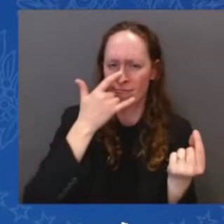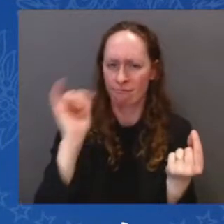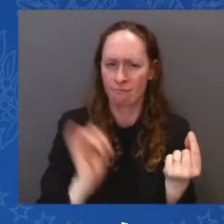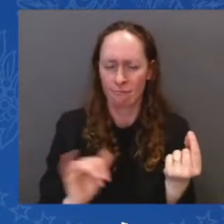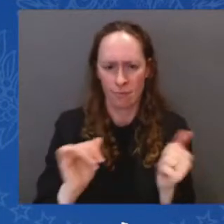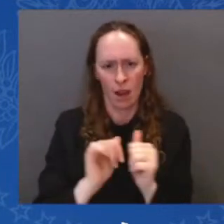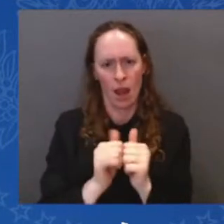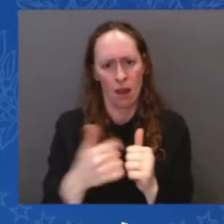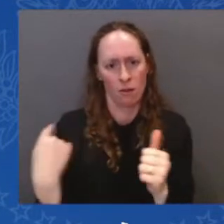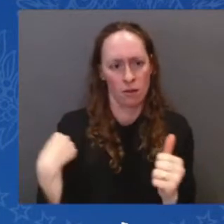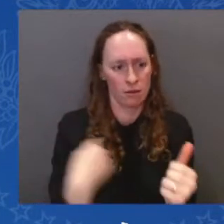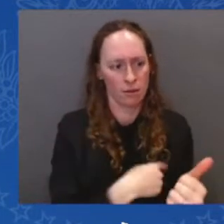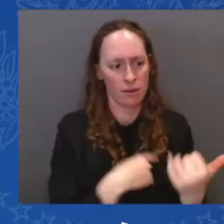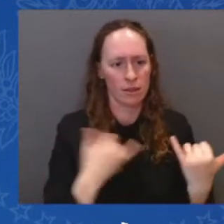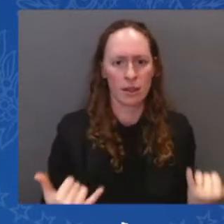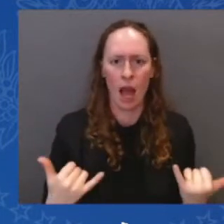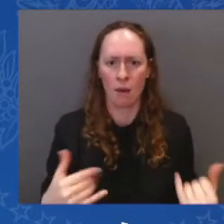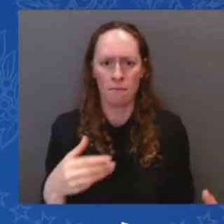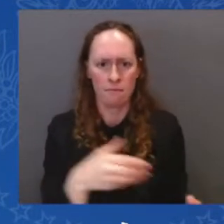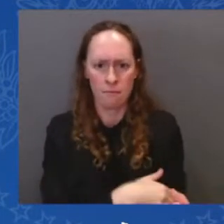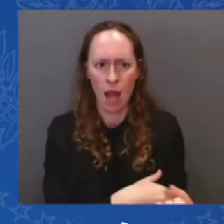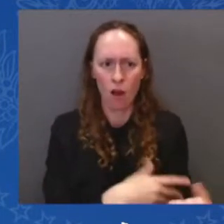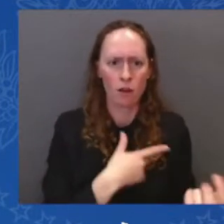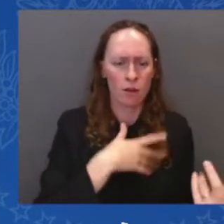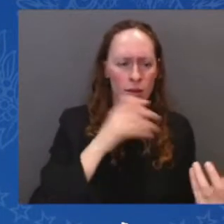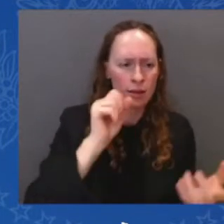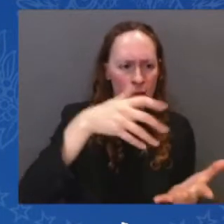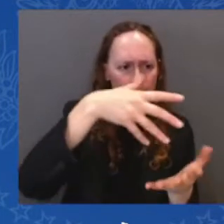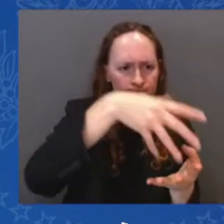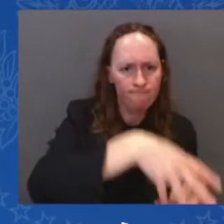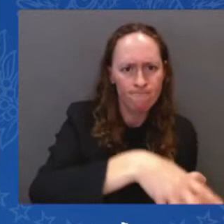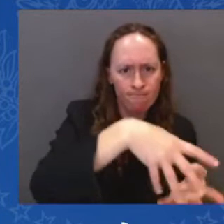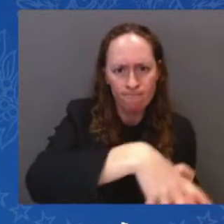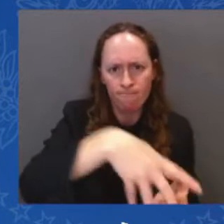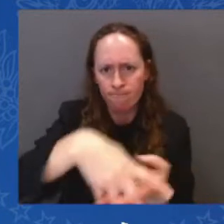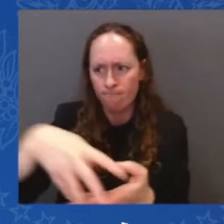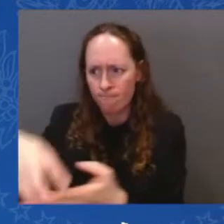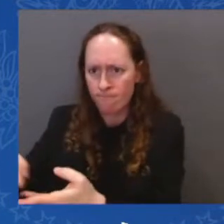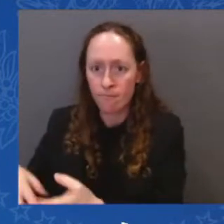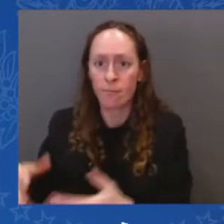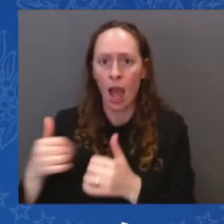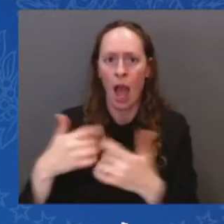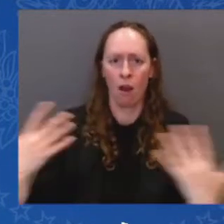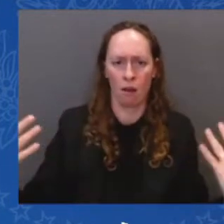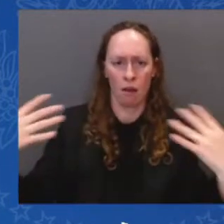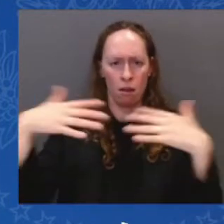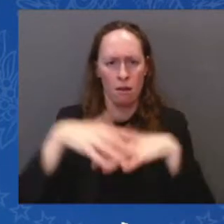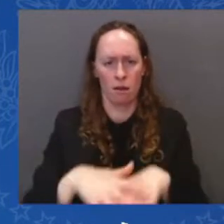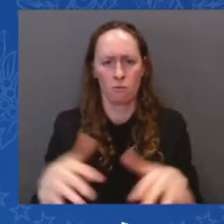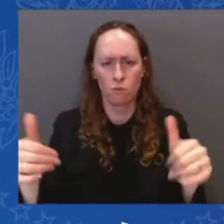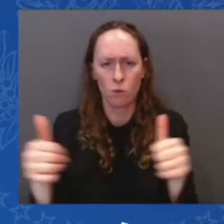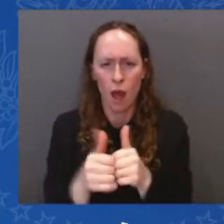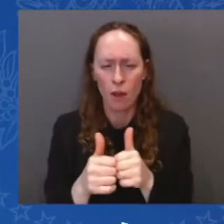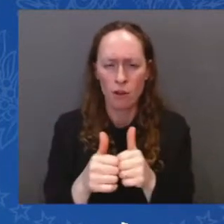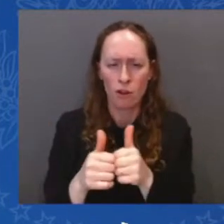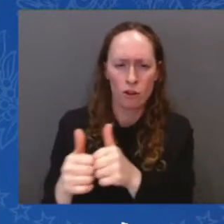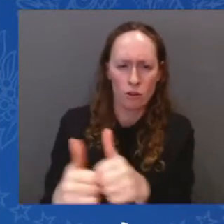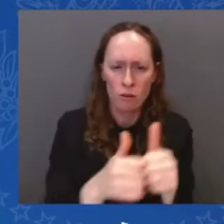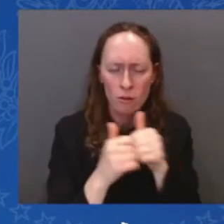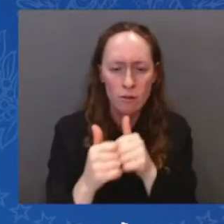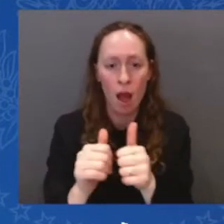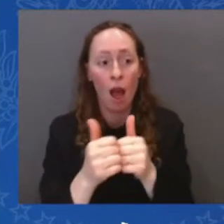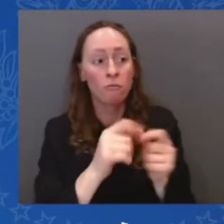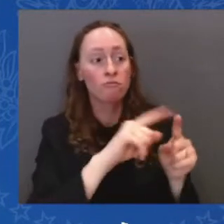force, and with our allies and partners to deter aggression, to fight when called upon, and